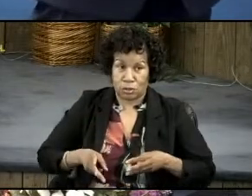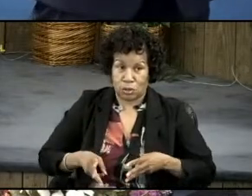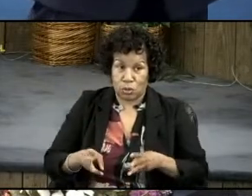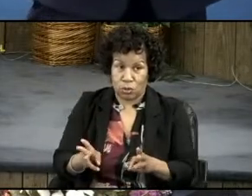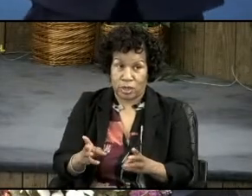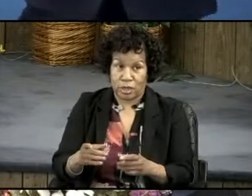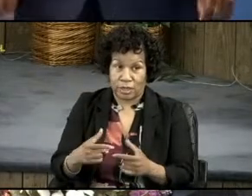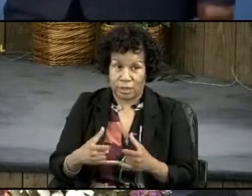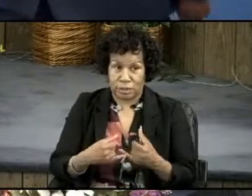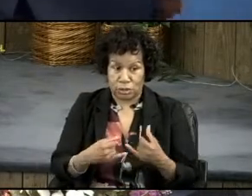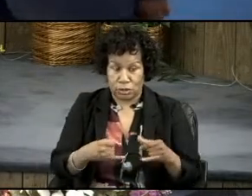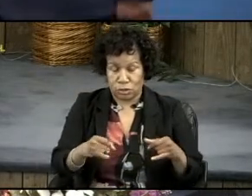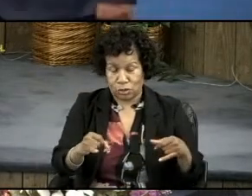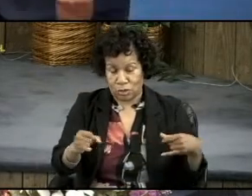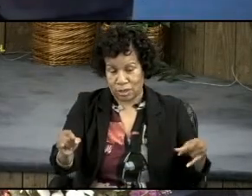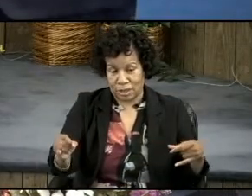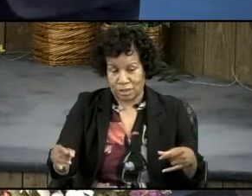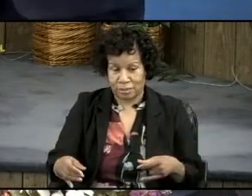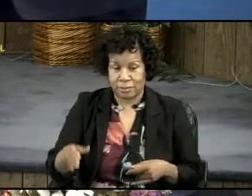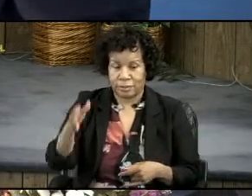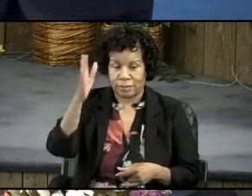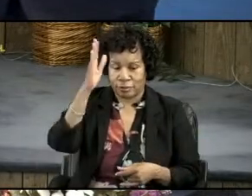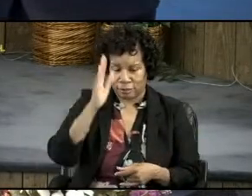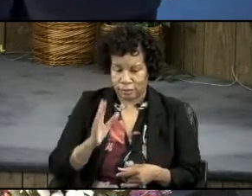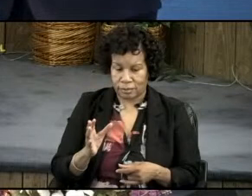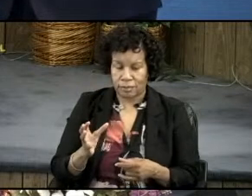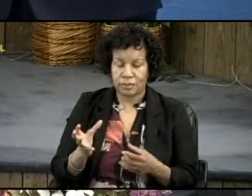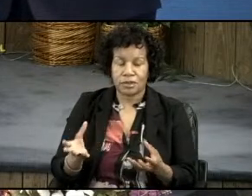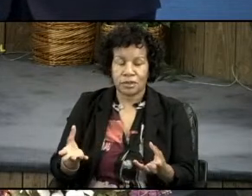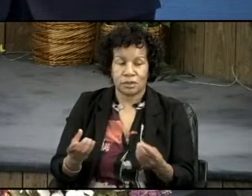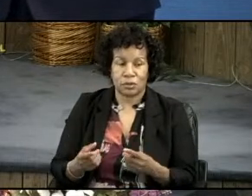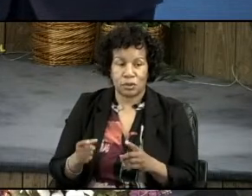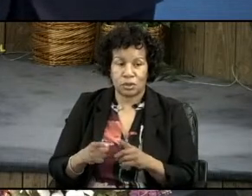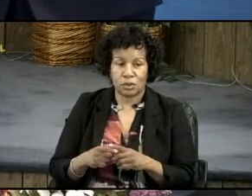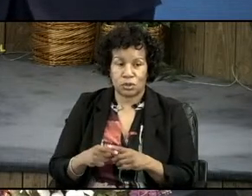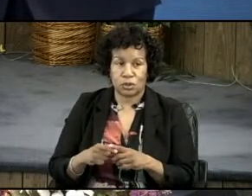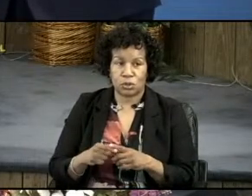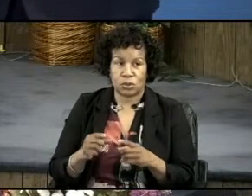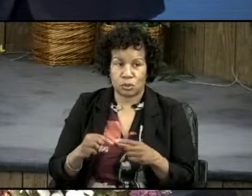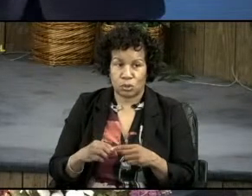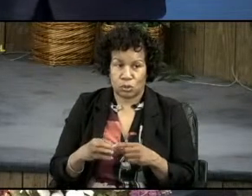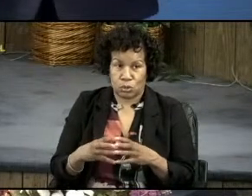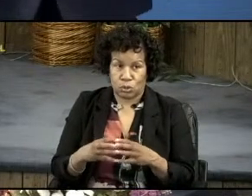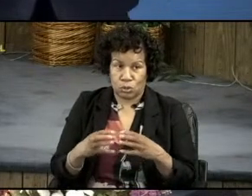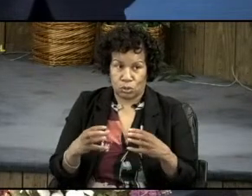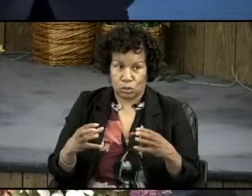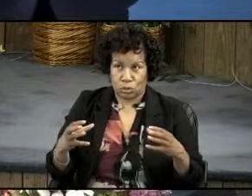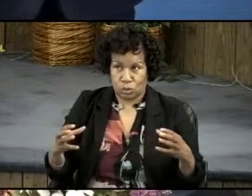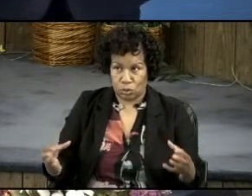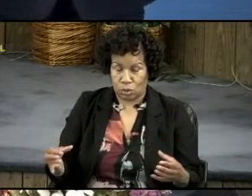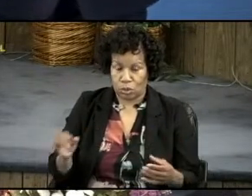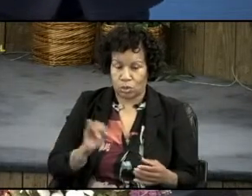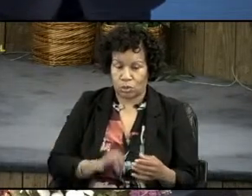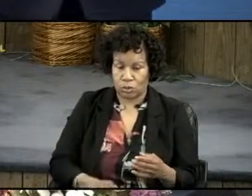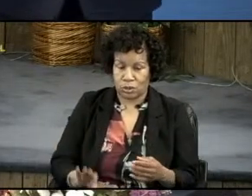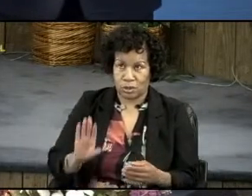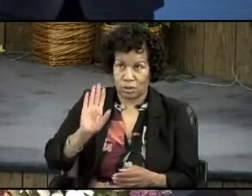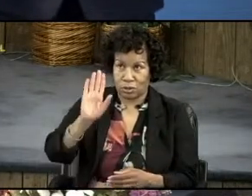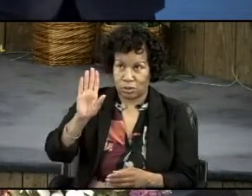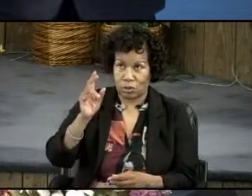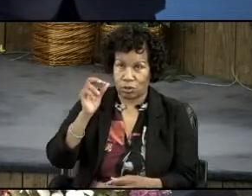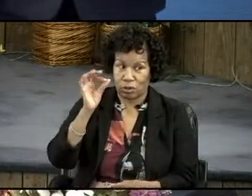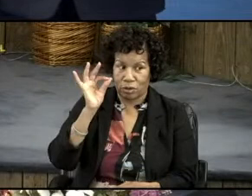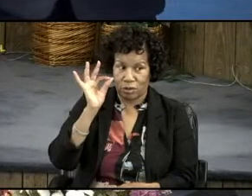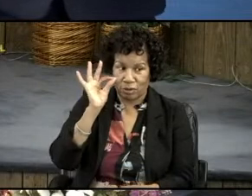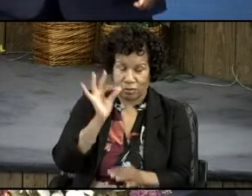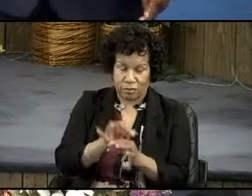to grow in your faith because he realized that you don't have the fight that you used to have. And so he has to